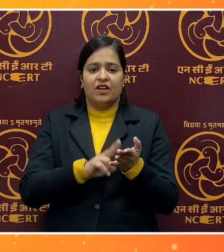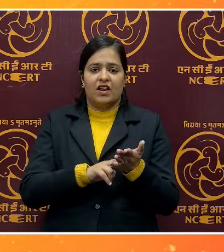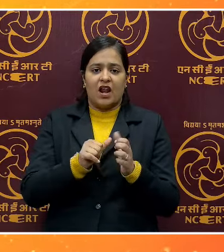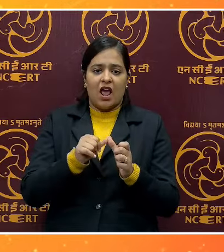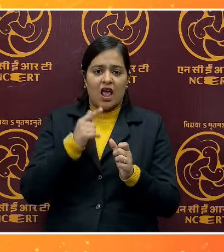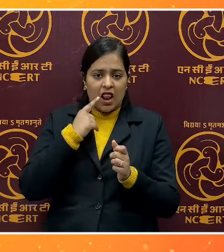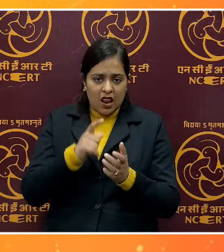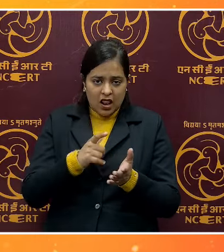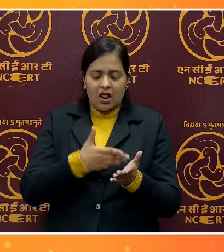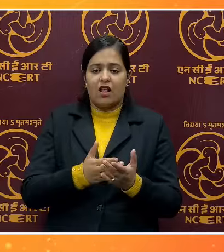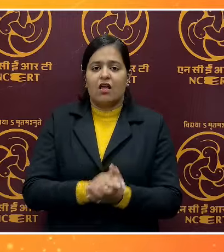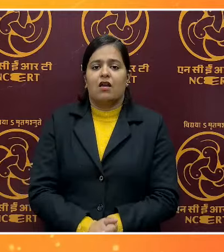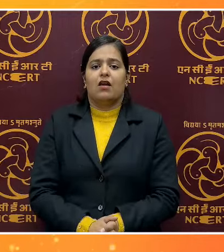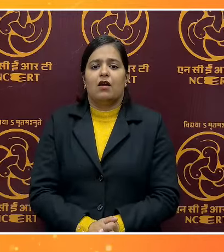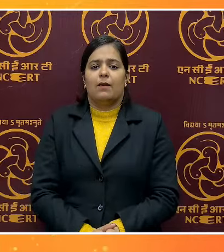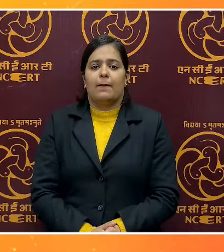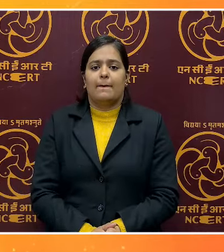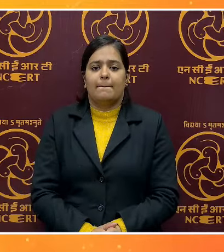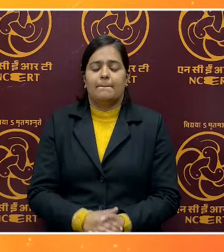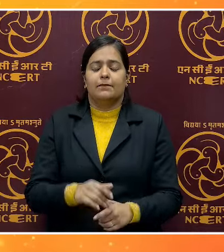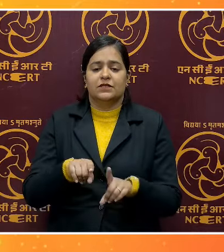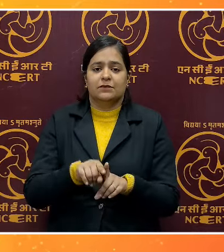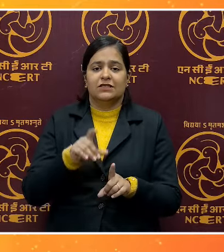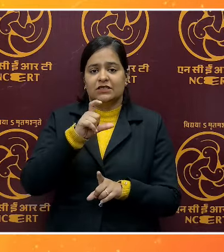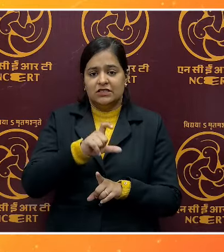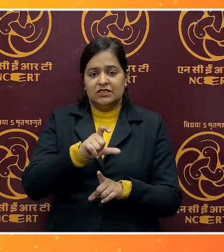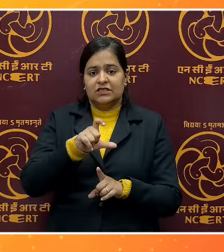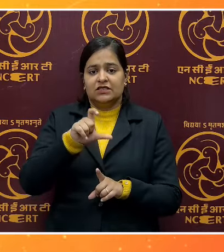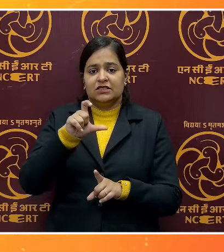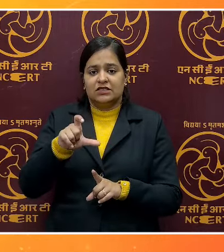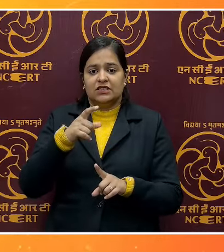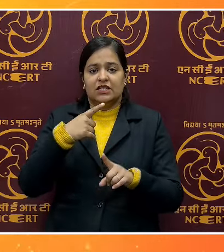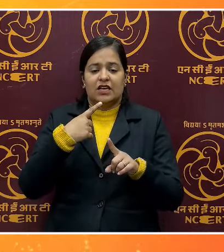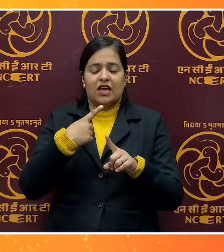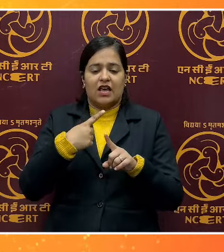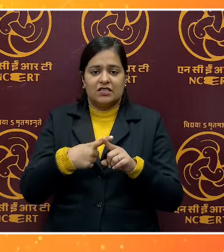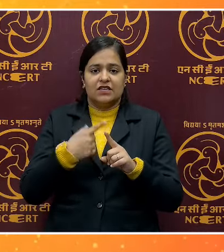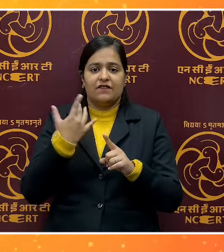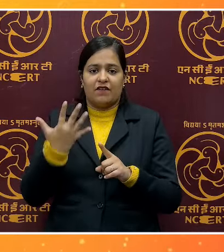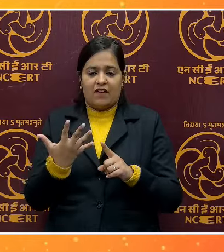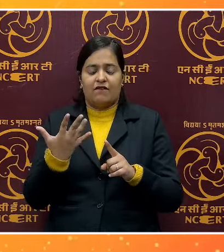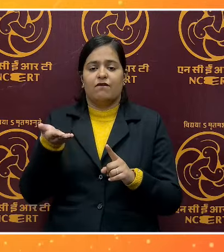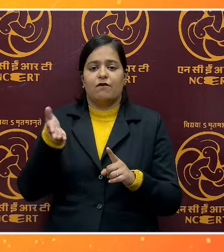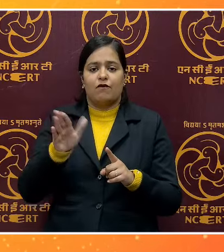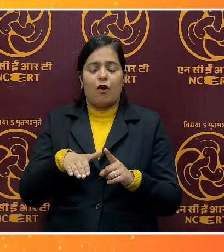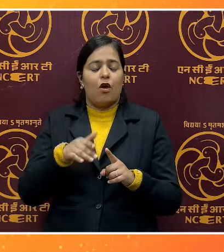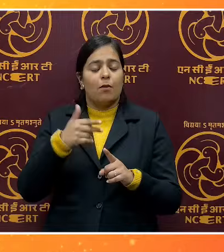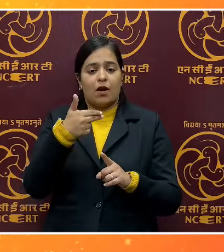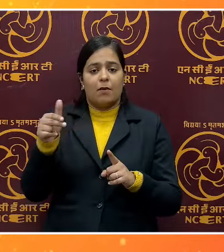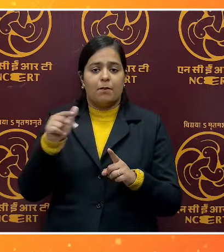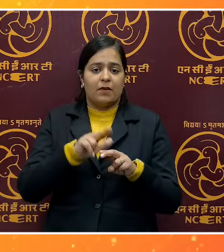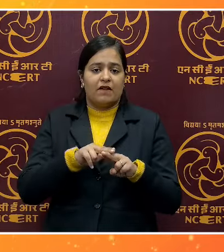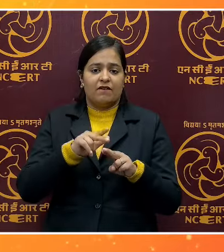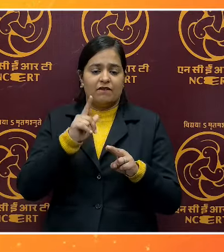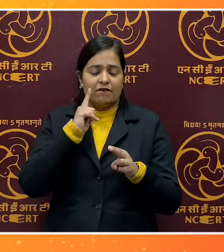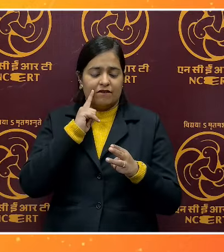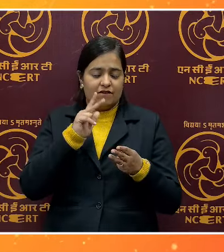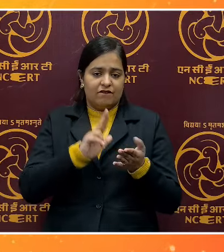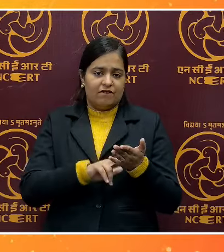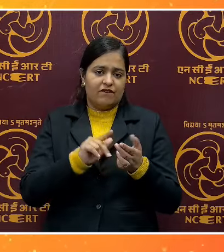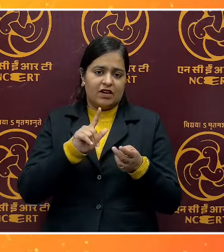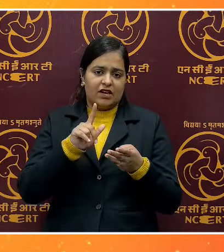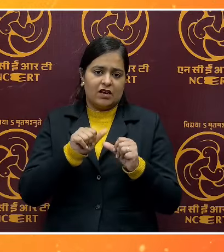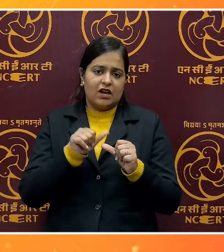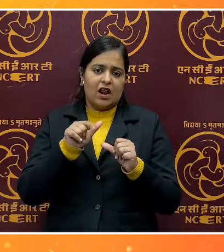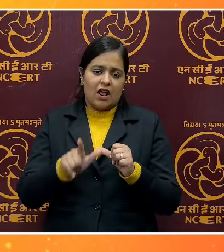-1 hydrogen, that is called C6H5 called phenyl, or generally written as